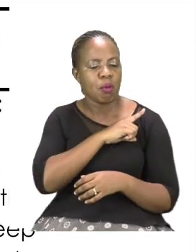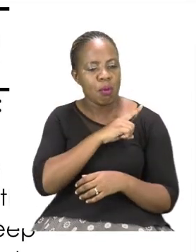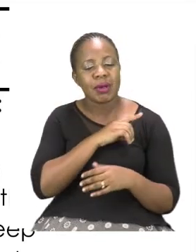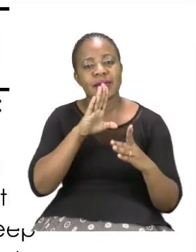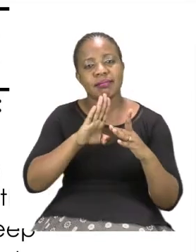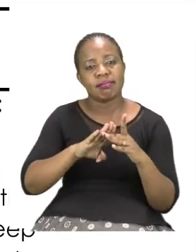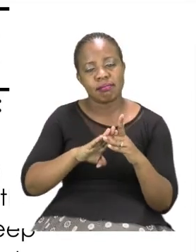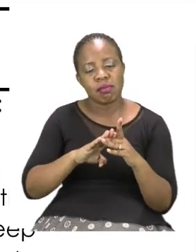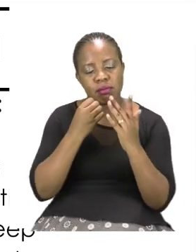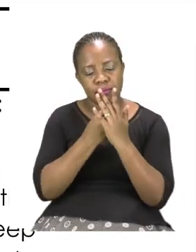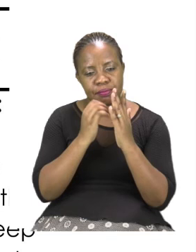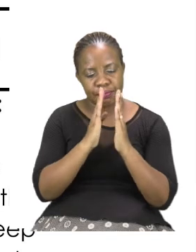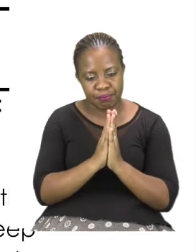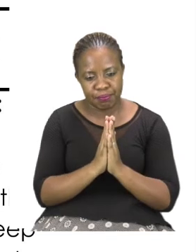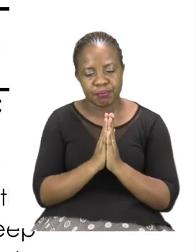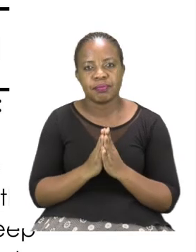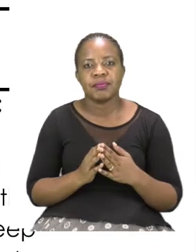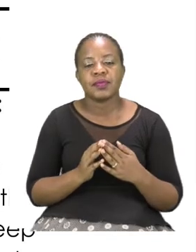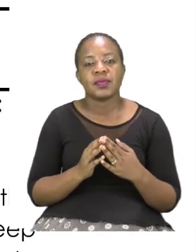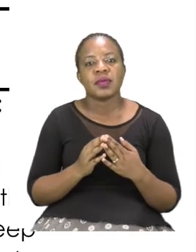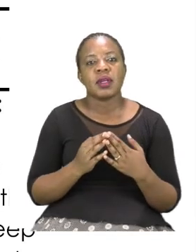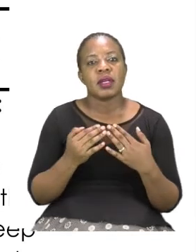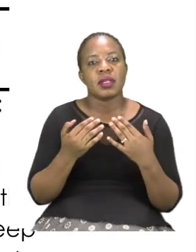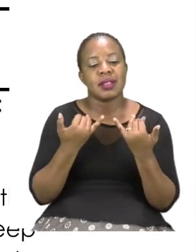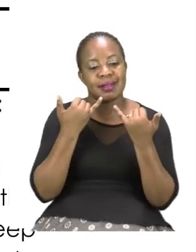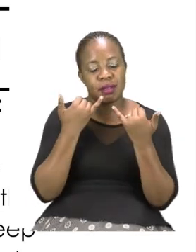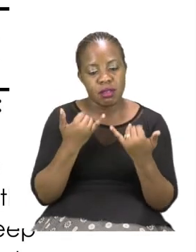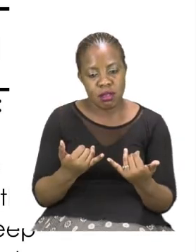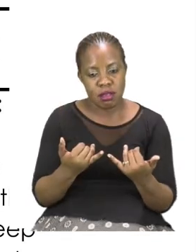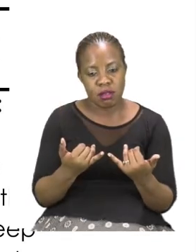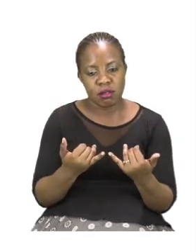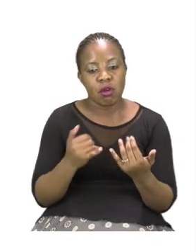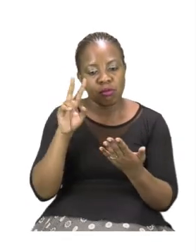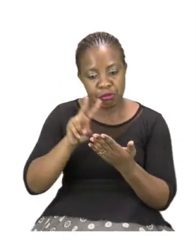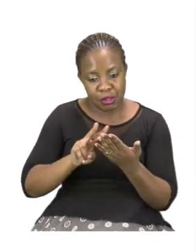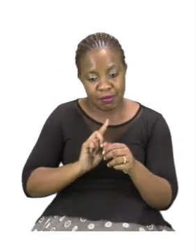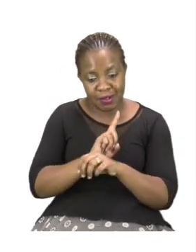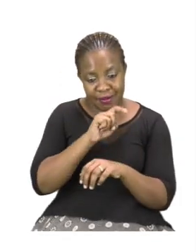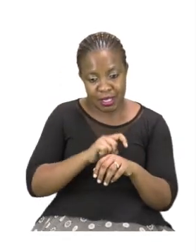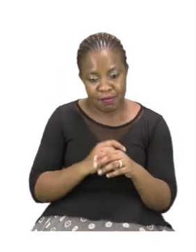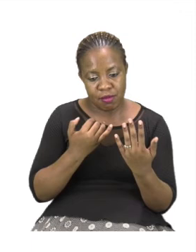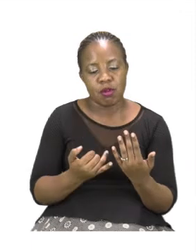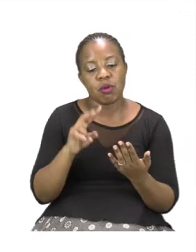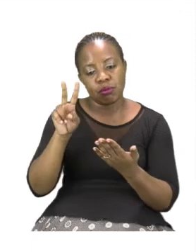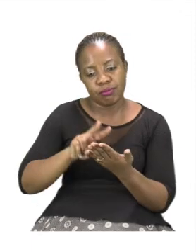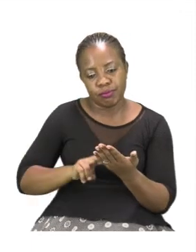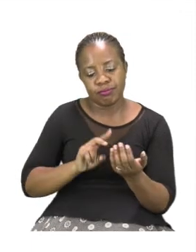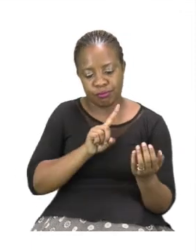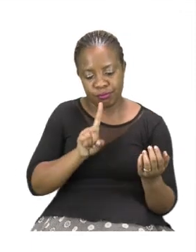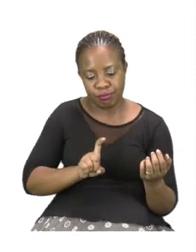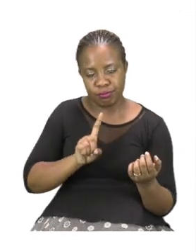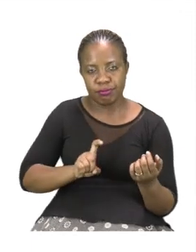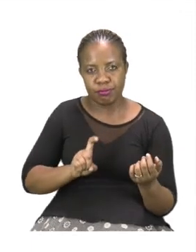we do a second time, it's important for us to read the questions as well. So let us take a